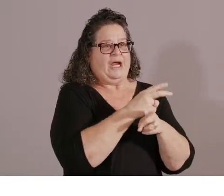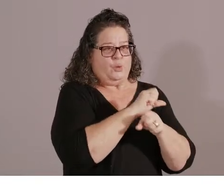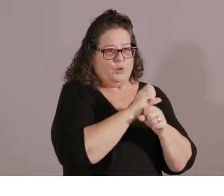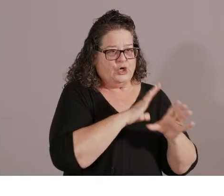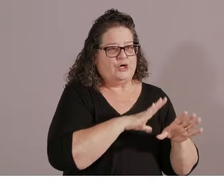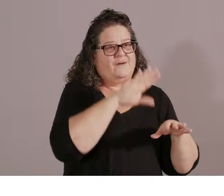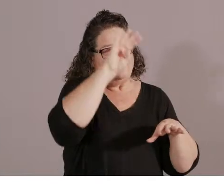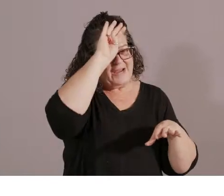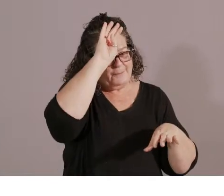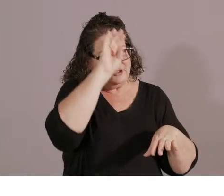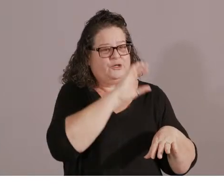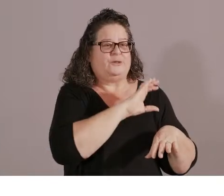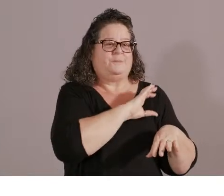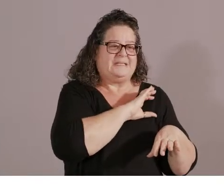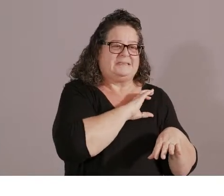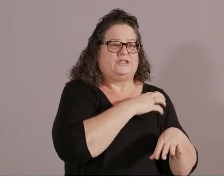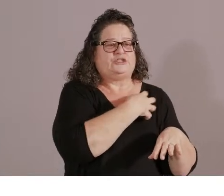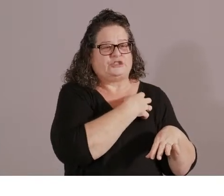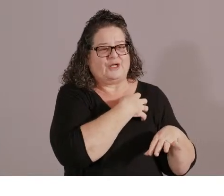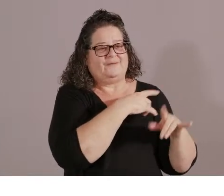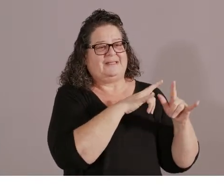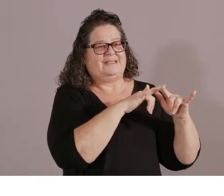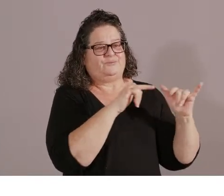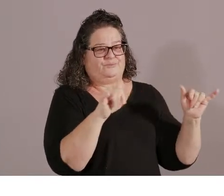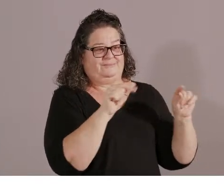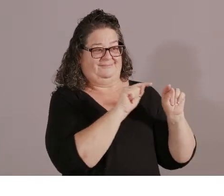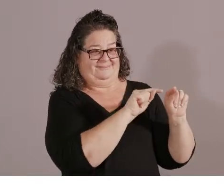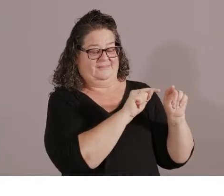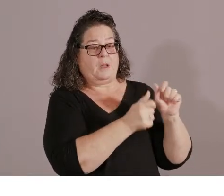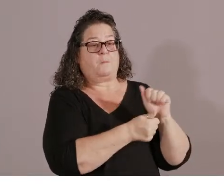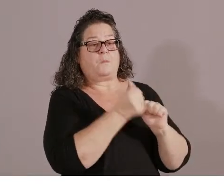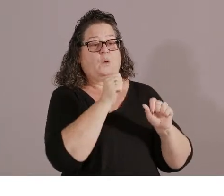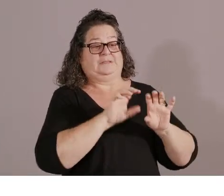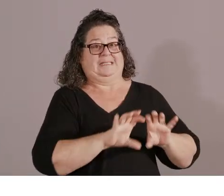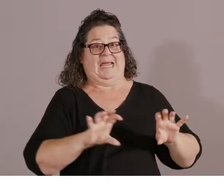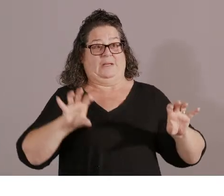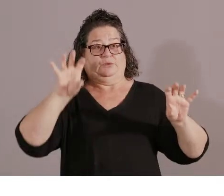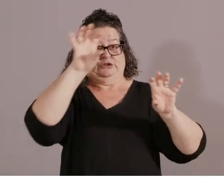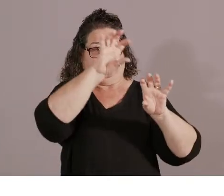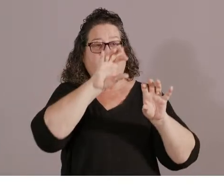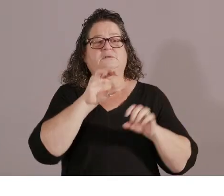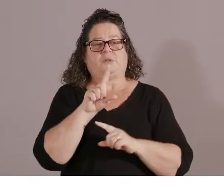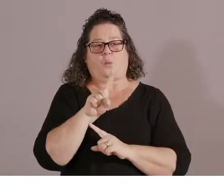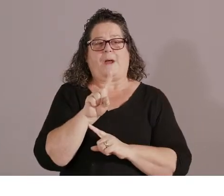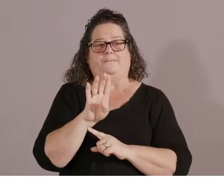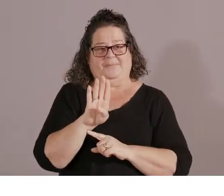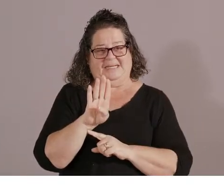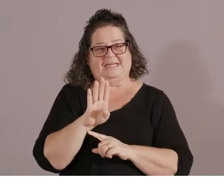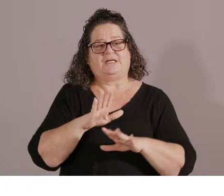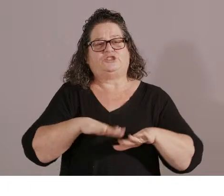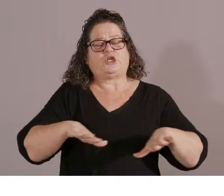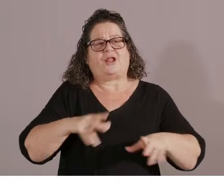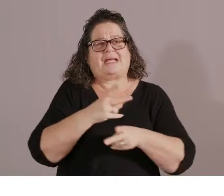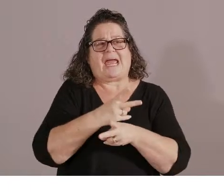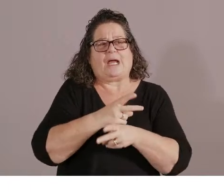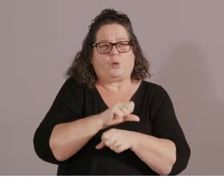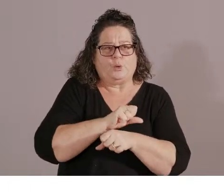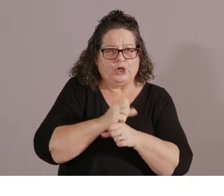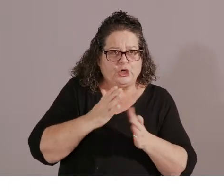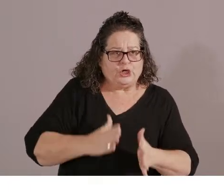The majority of our counties are serving our prioritized Phase 1B, so our child care and education